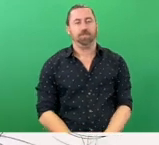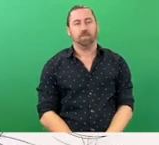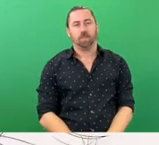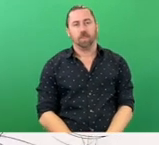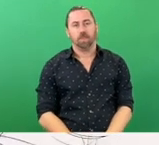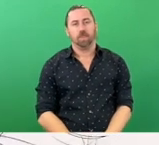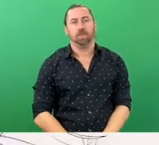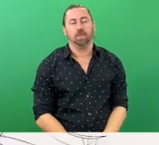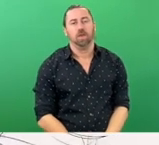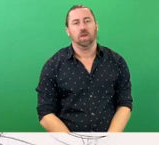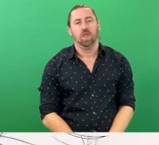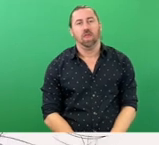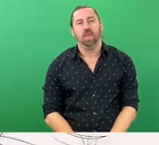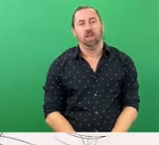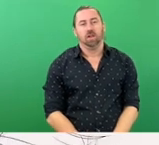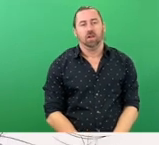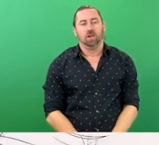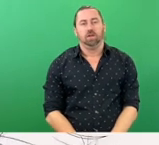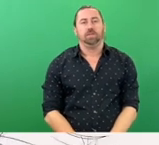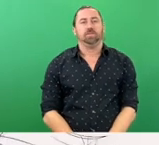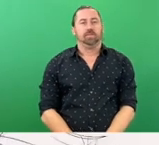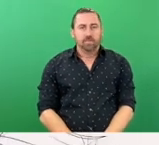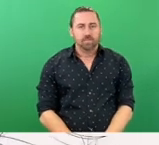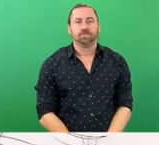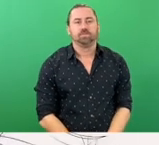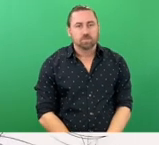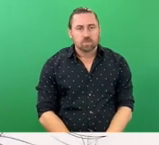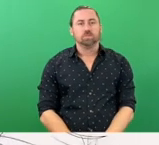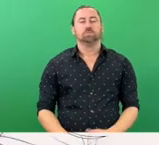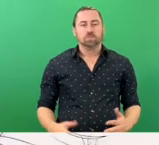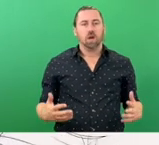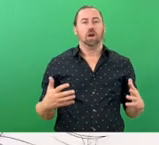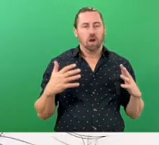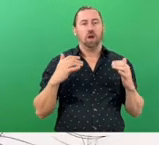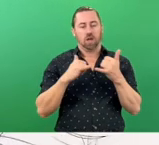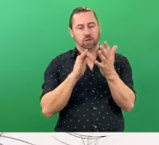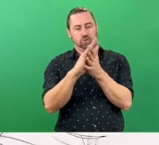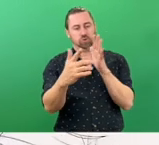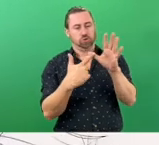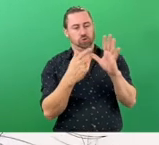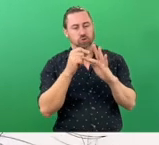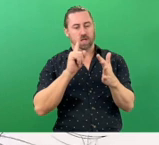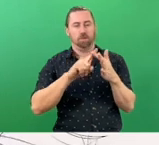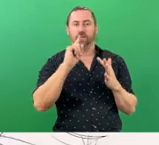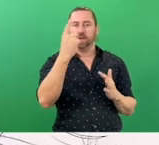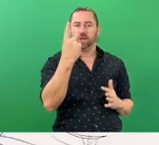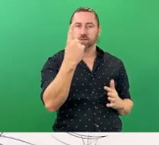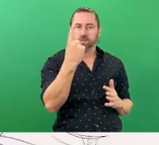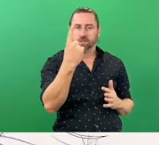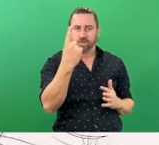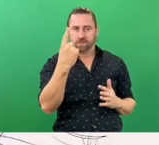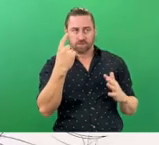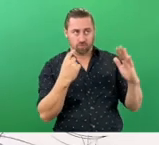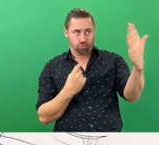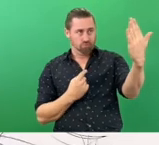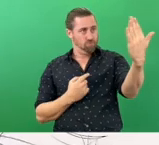off the bottom too. Okay, so again, begin by trying to get that overall shape of yourself, that reflection